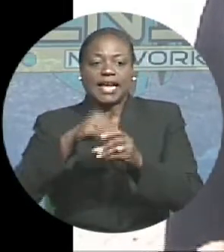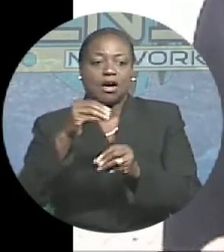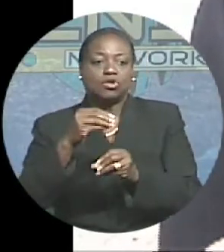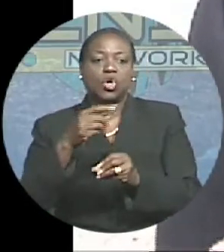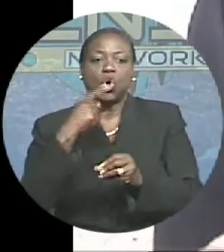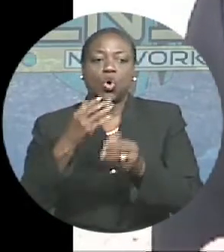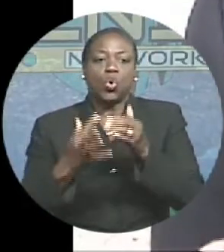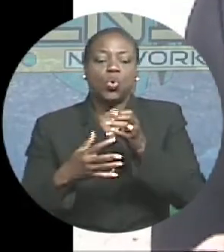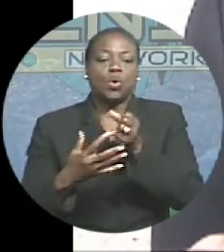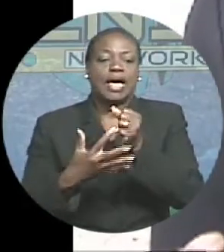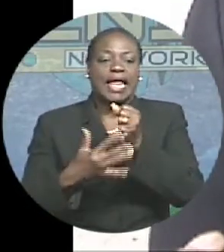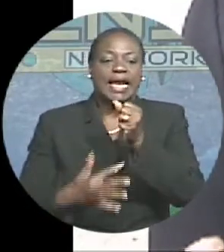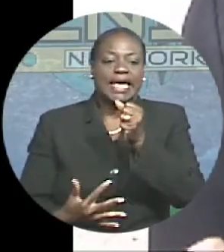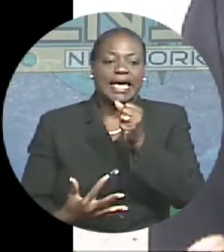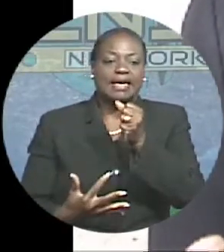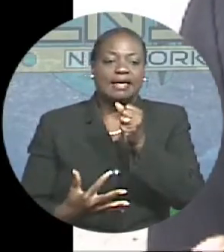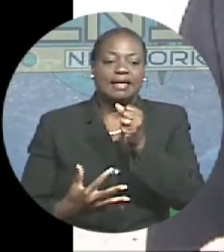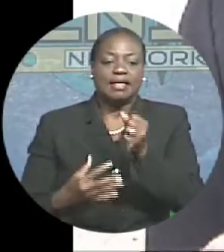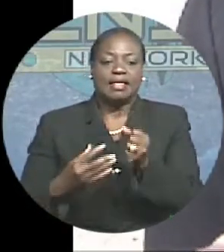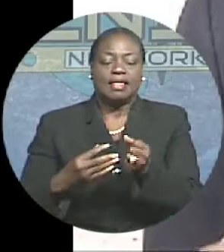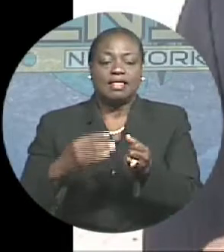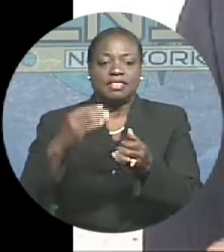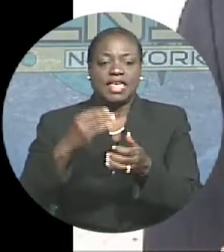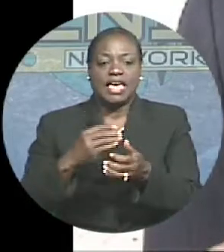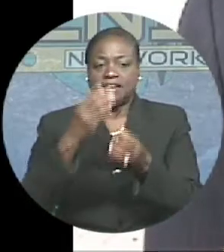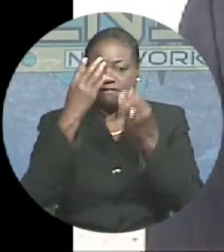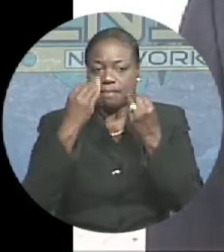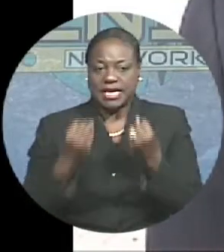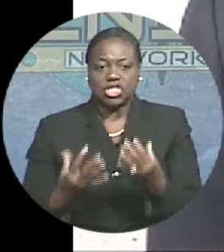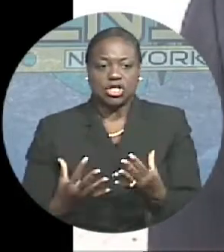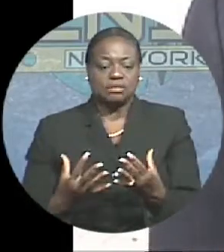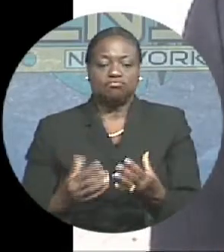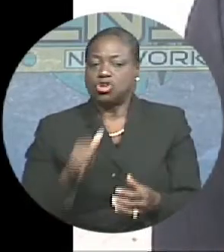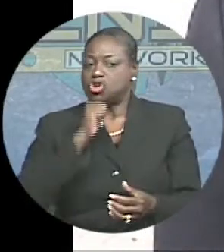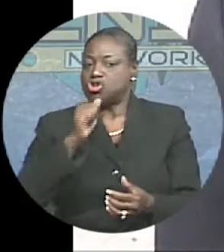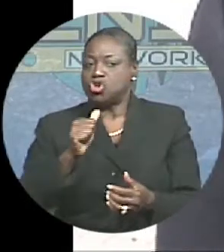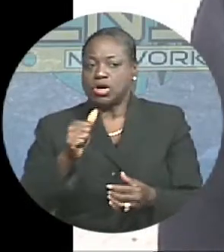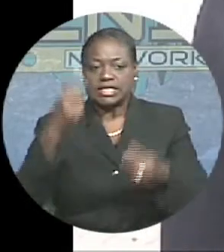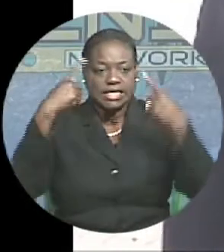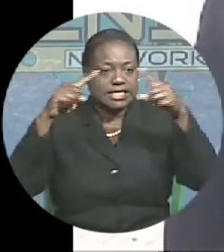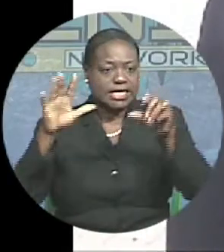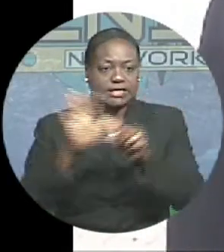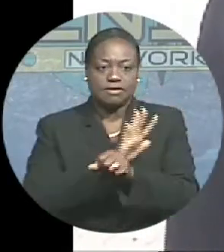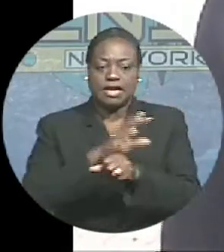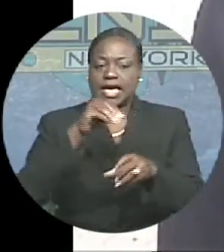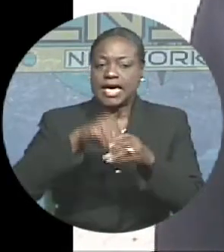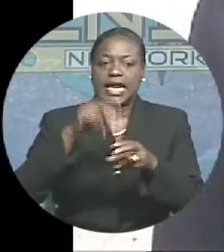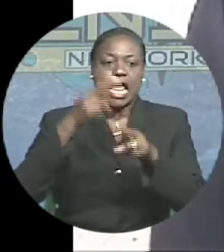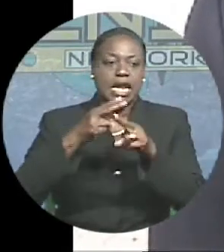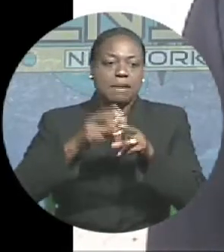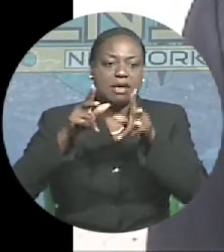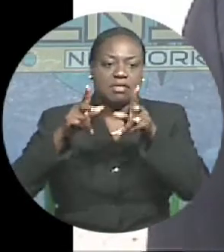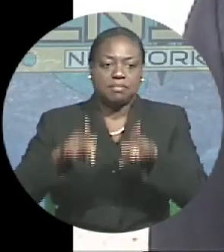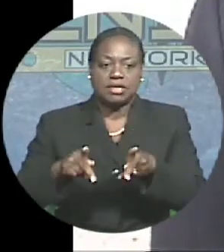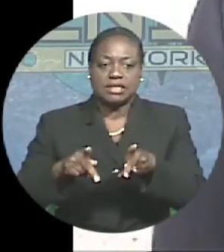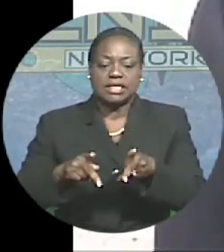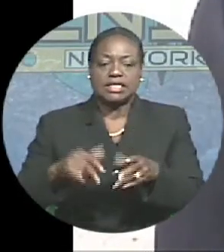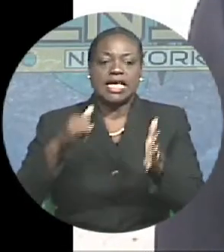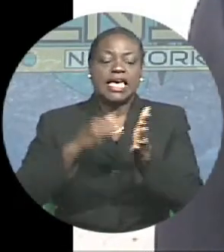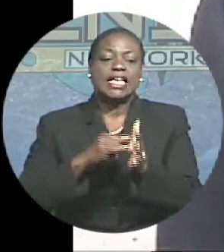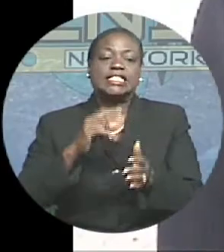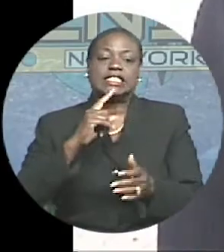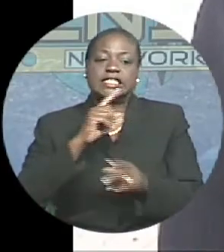information. We have not been successful in identifying those persons, and it's disappointing,